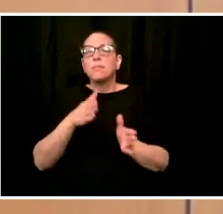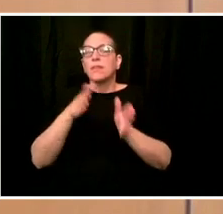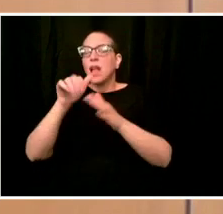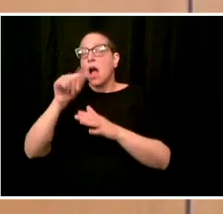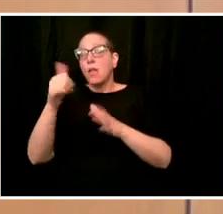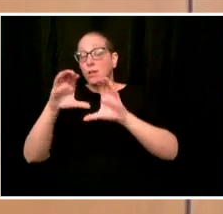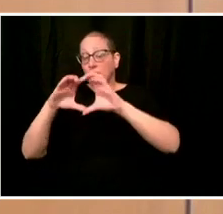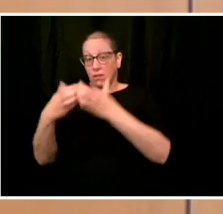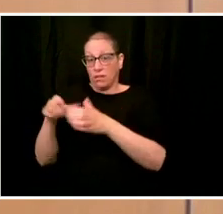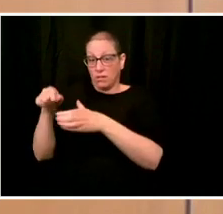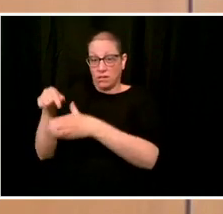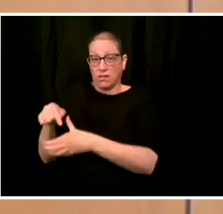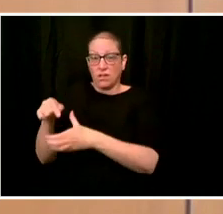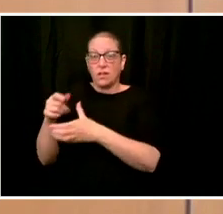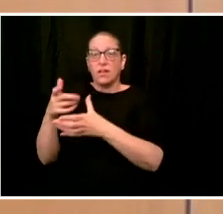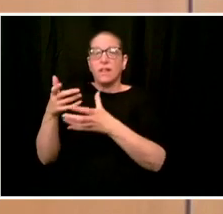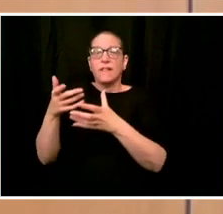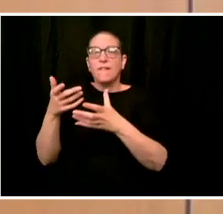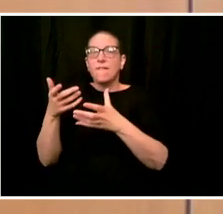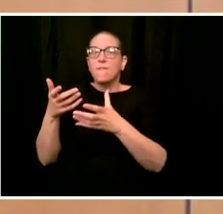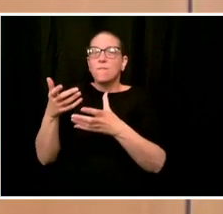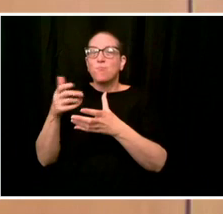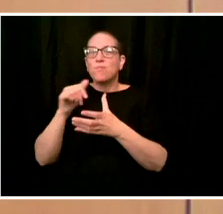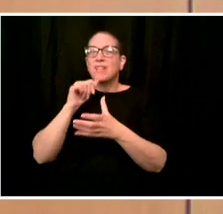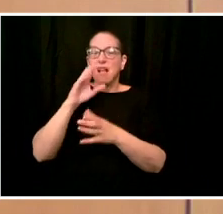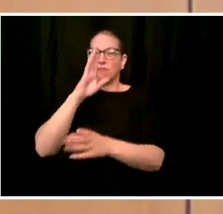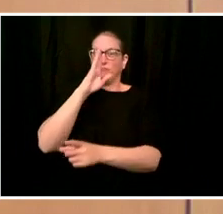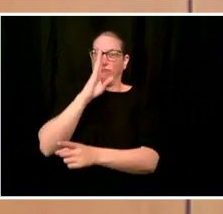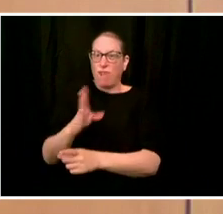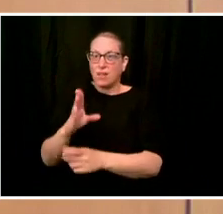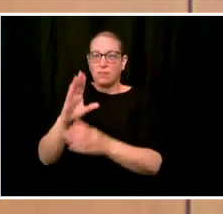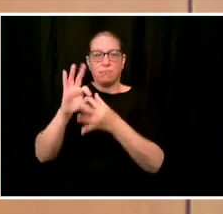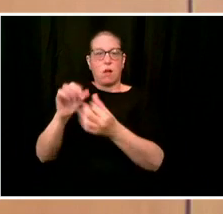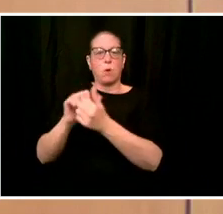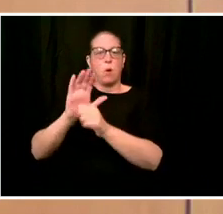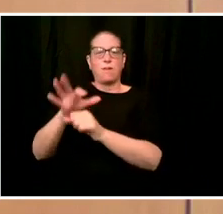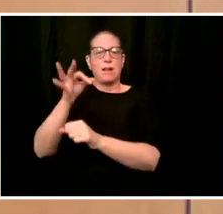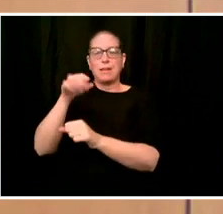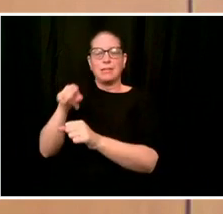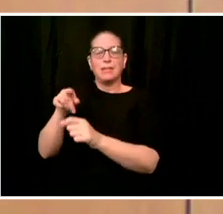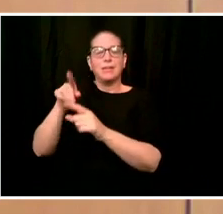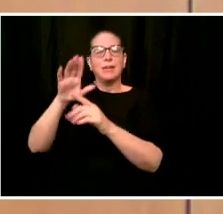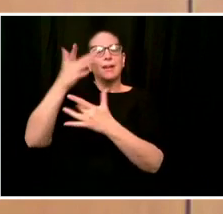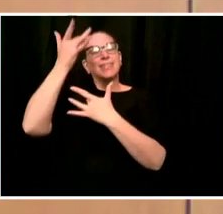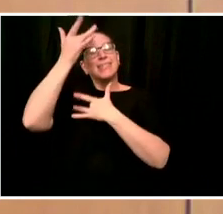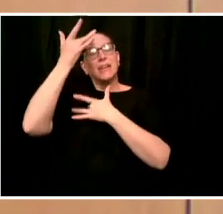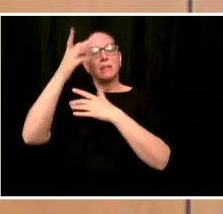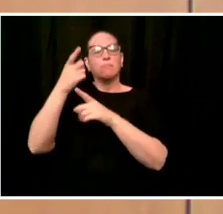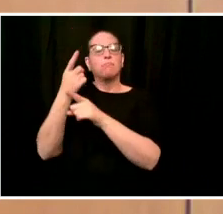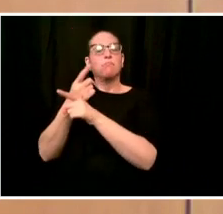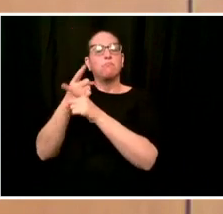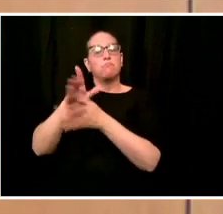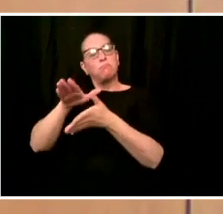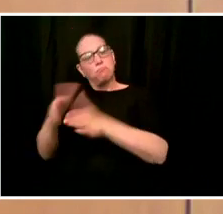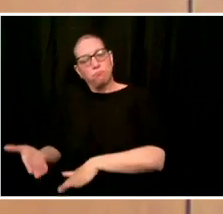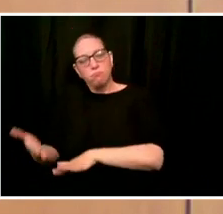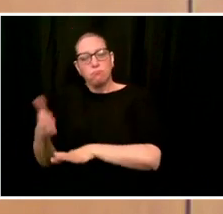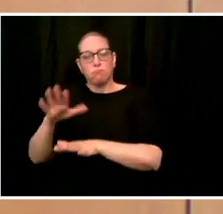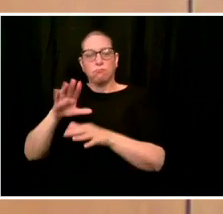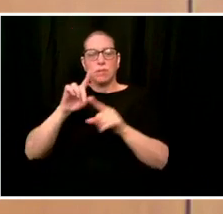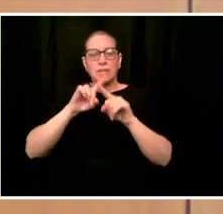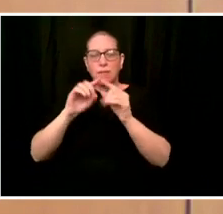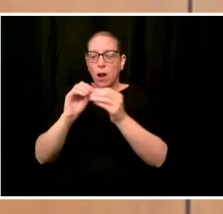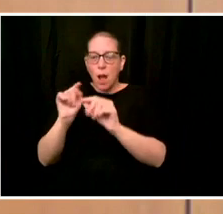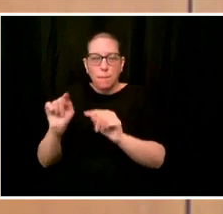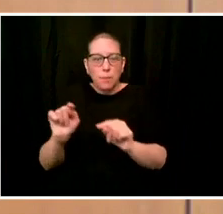necessarily immediately or proximately related to COVID, but that in the long run will likely be attributable to